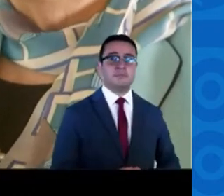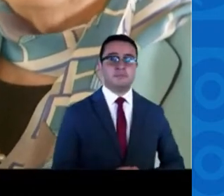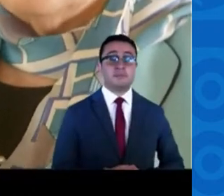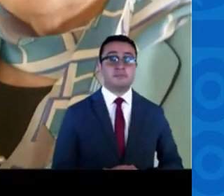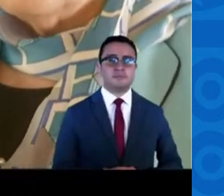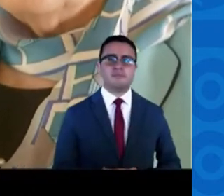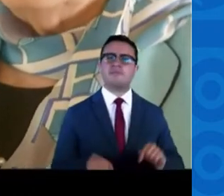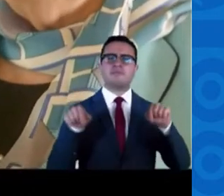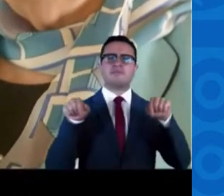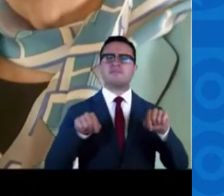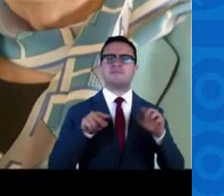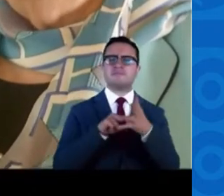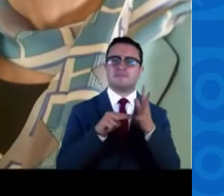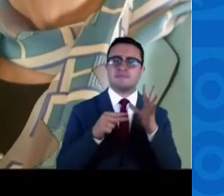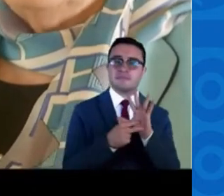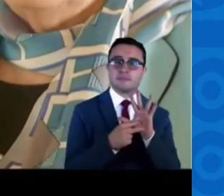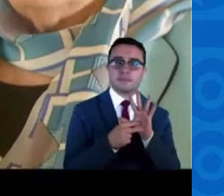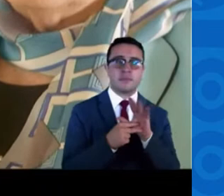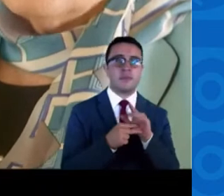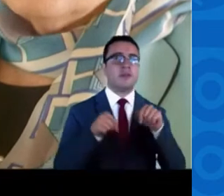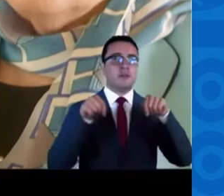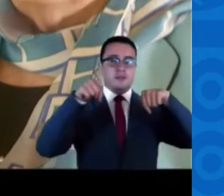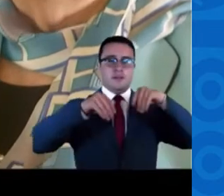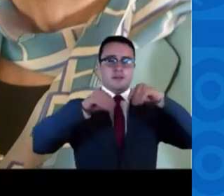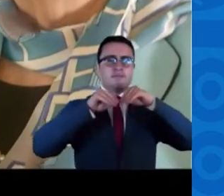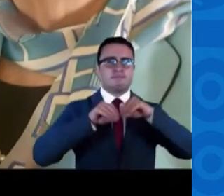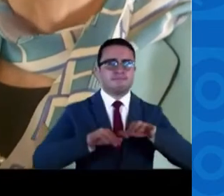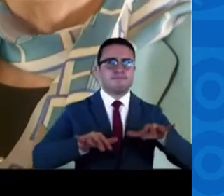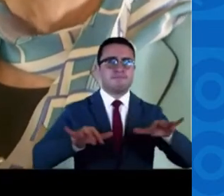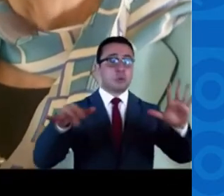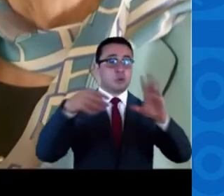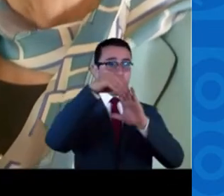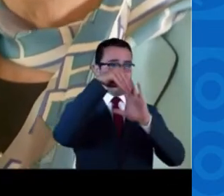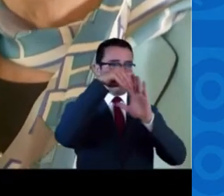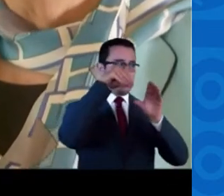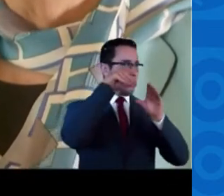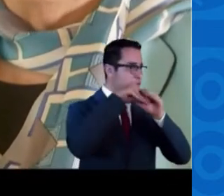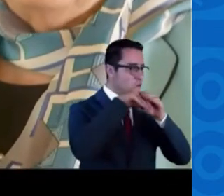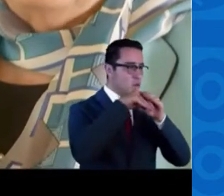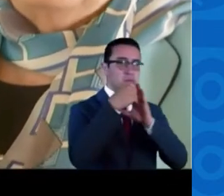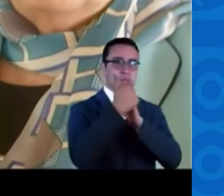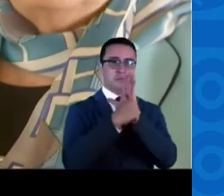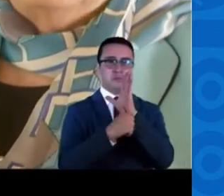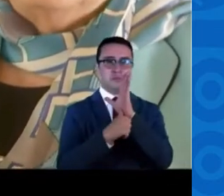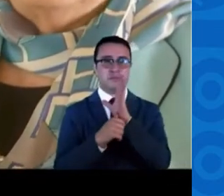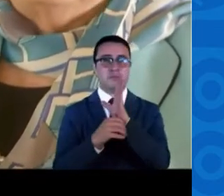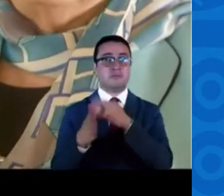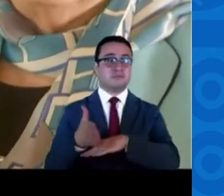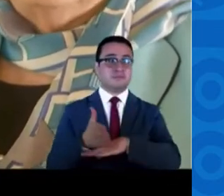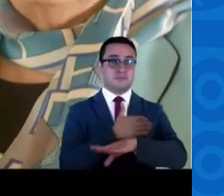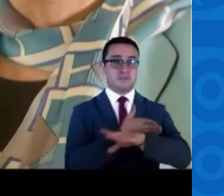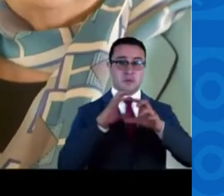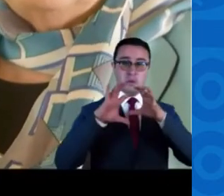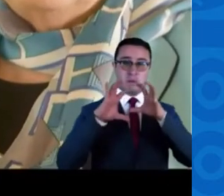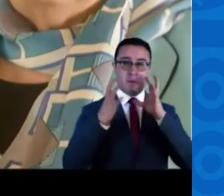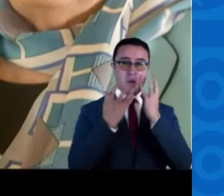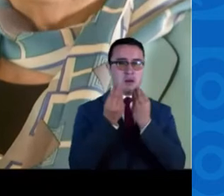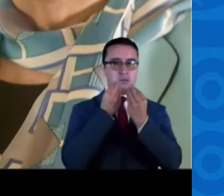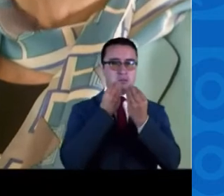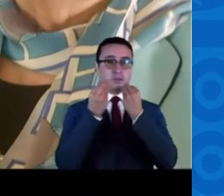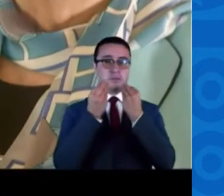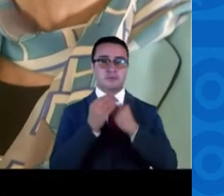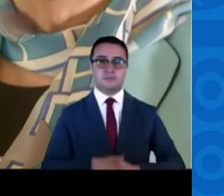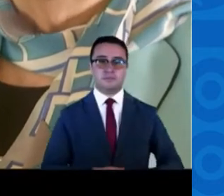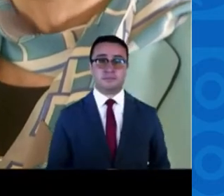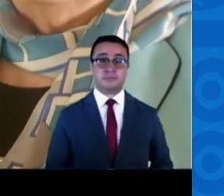World Food Program, and this is a part of the declaration of the agency's funds and programs